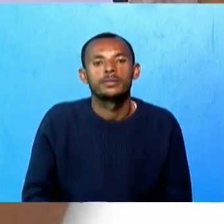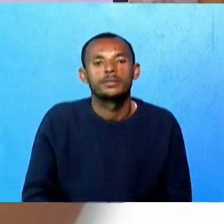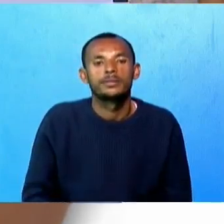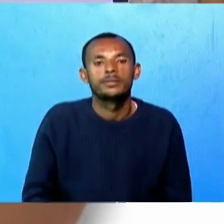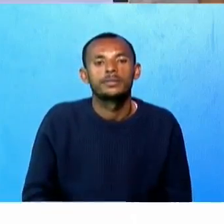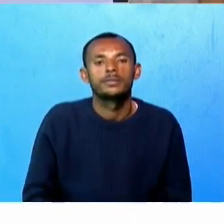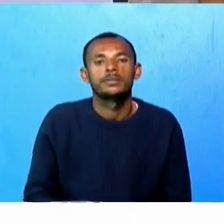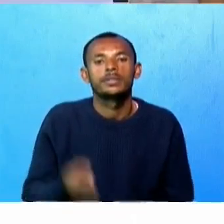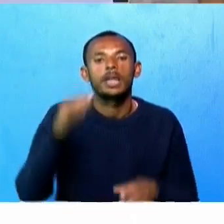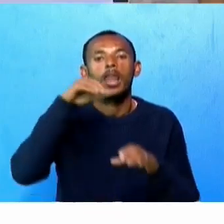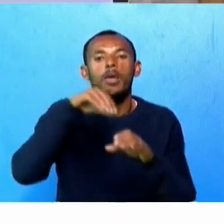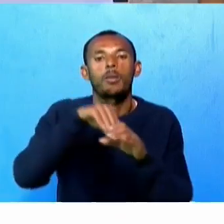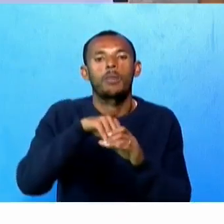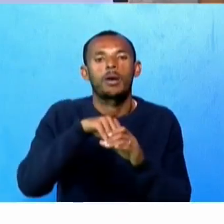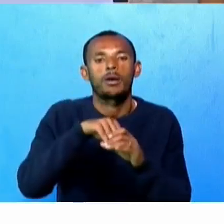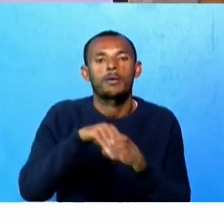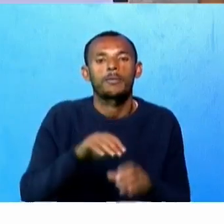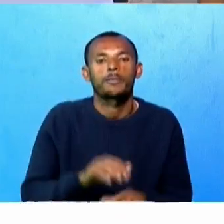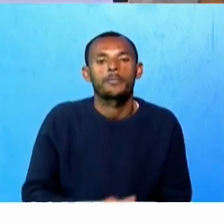in a bank.